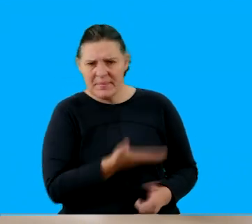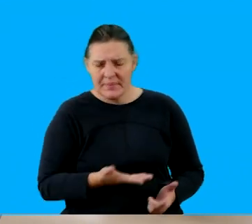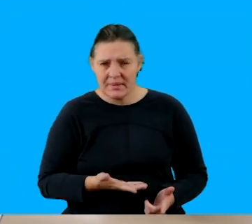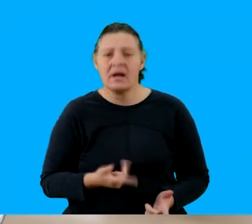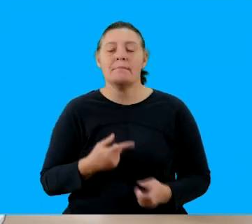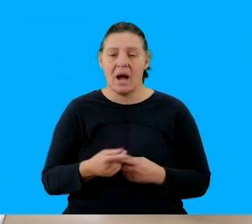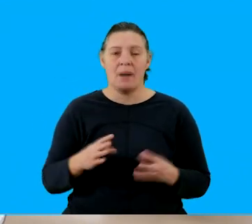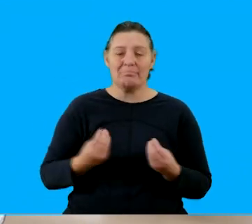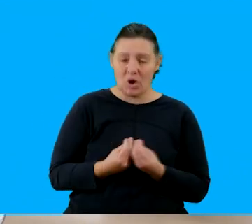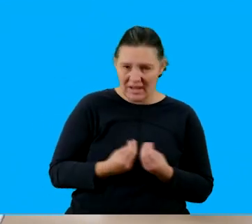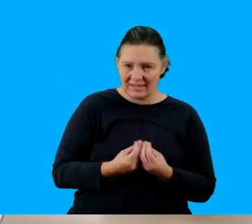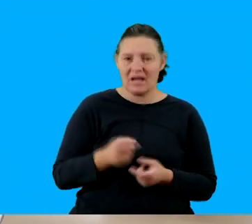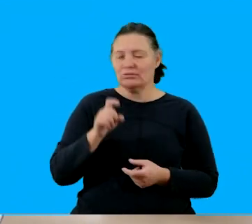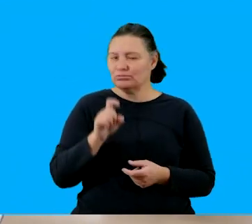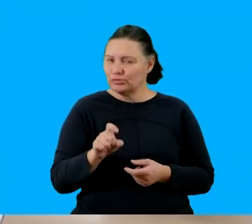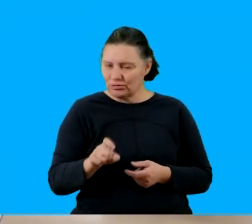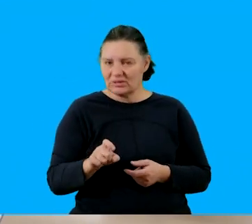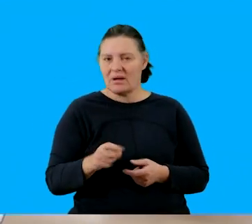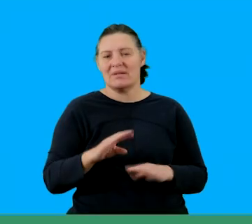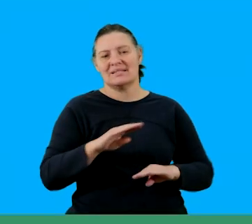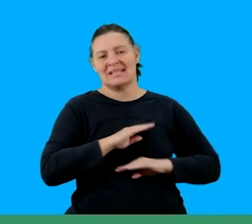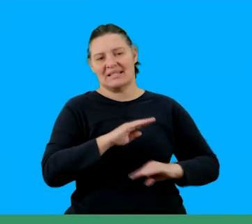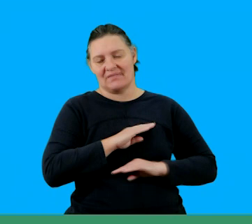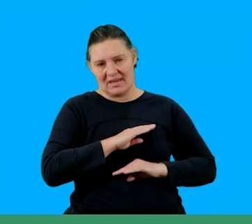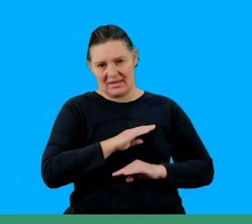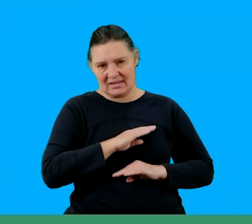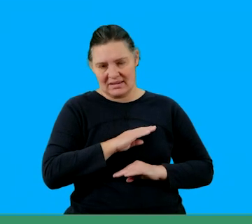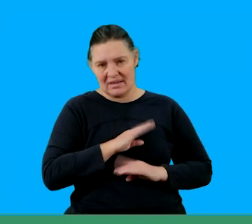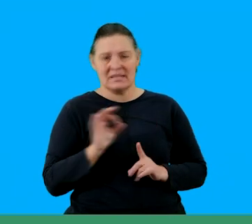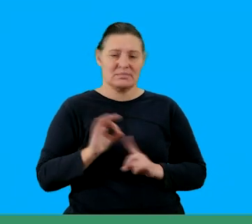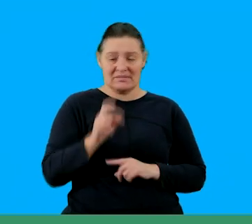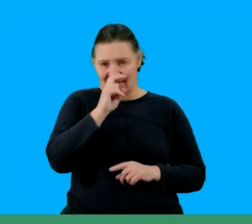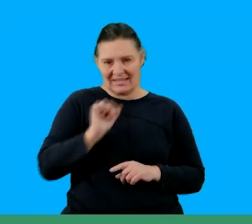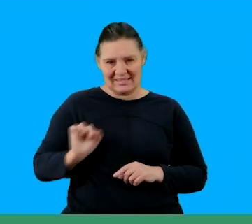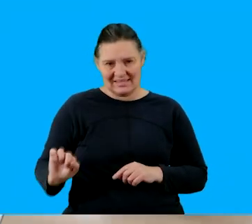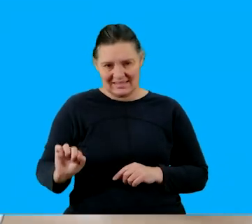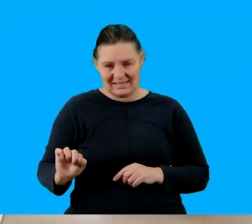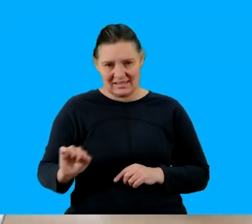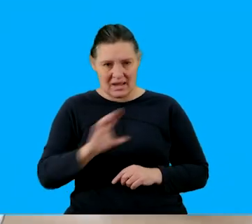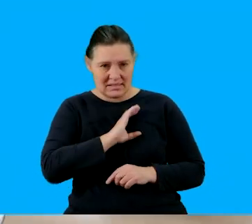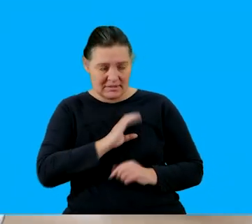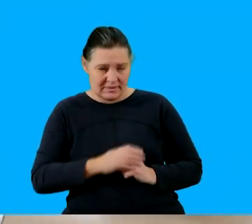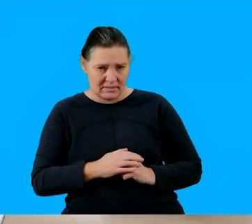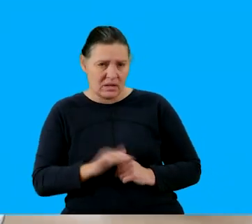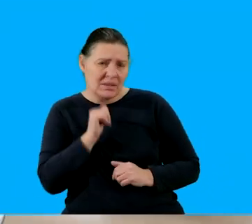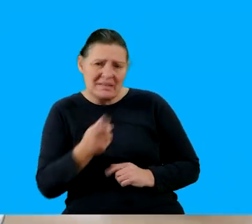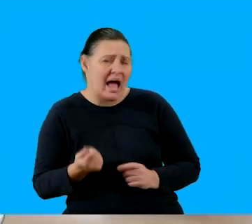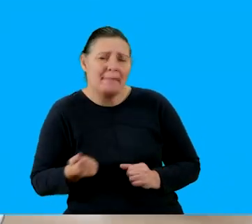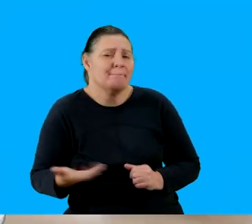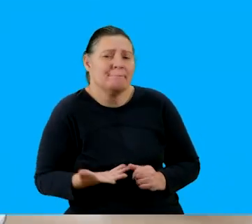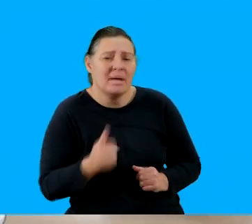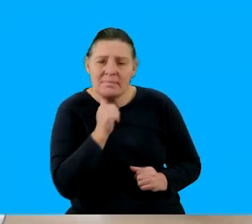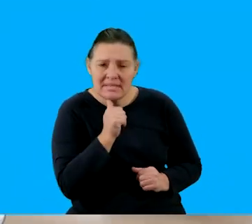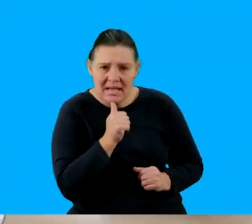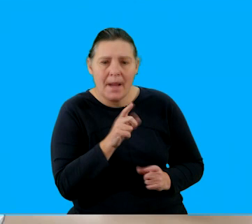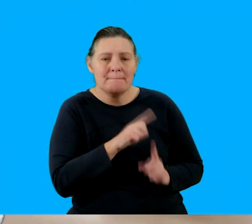the product should be able to satisfy the specific need. It doesn't matter how much it costs, but